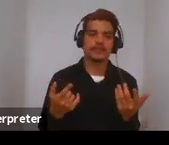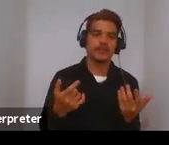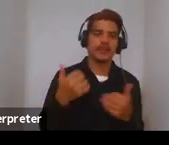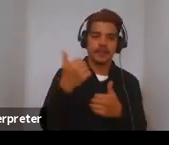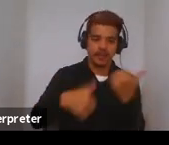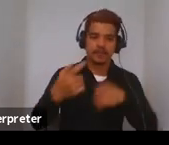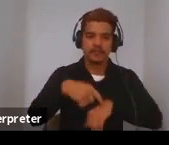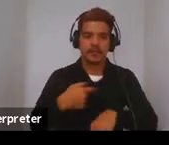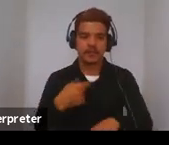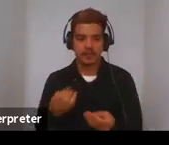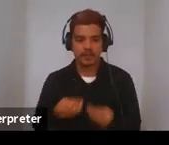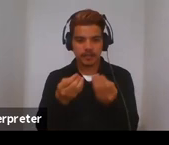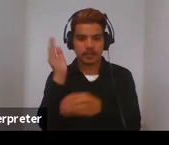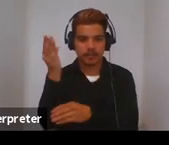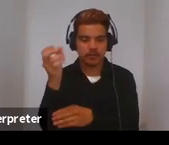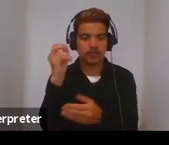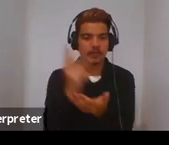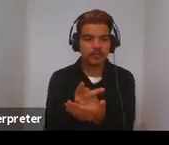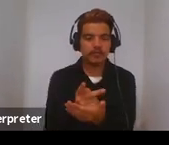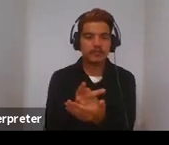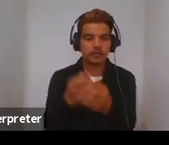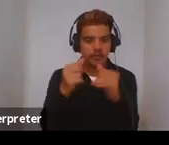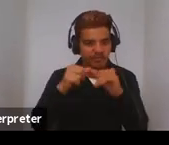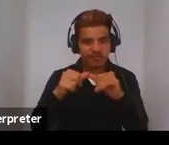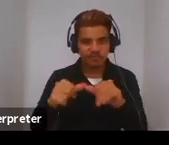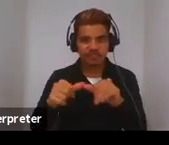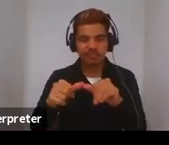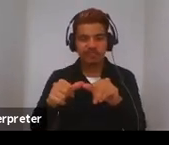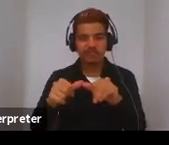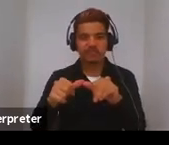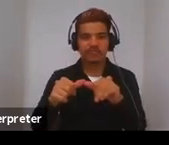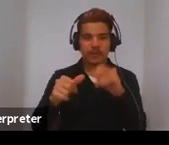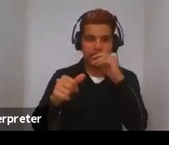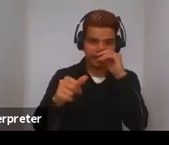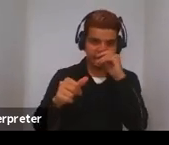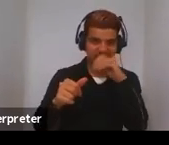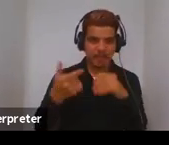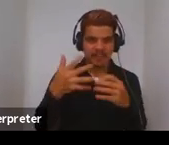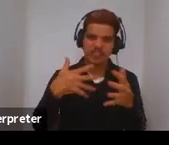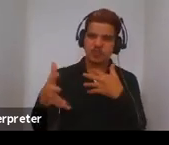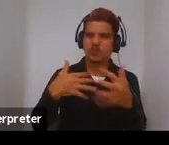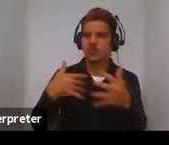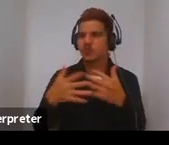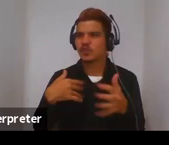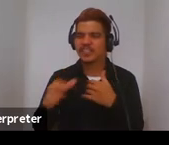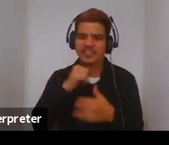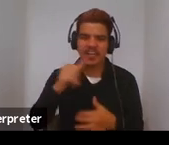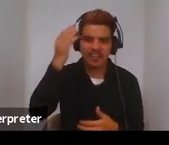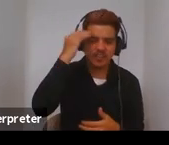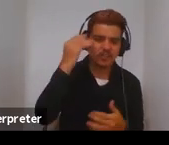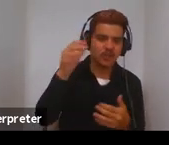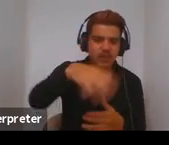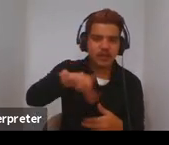give a presentation, consent continues to be like this gray area when really it doesn't have